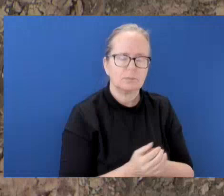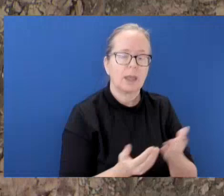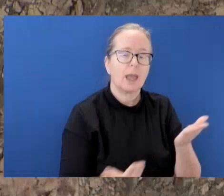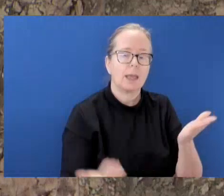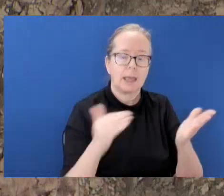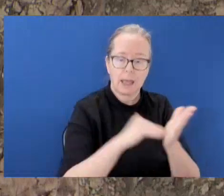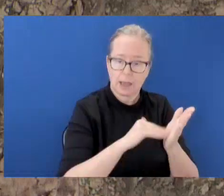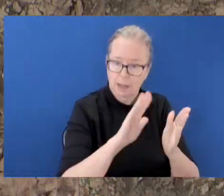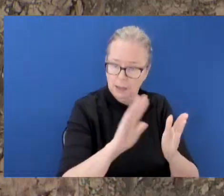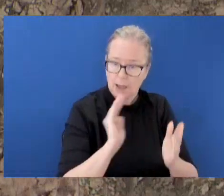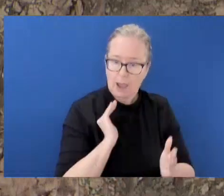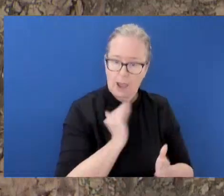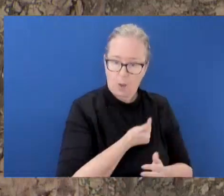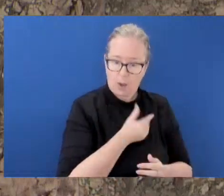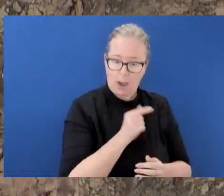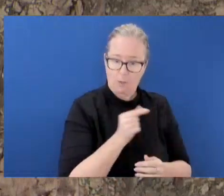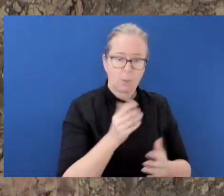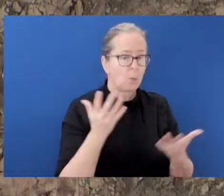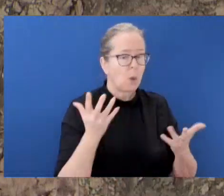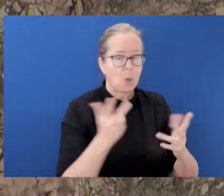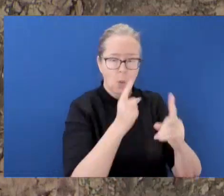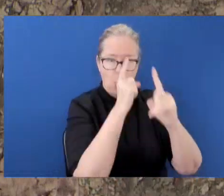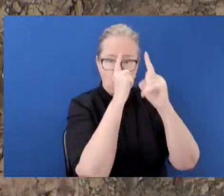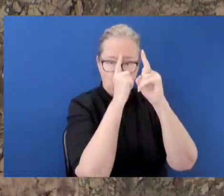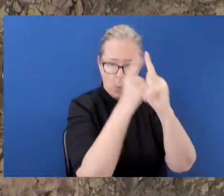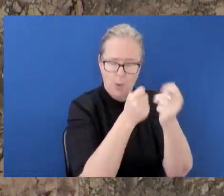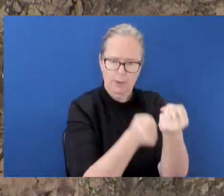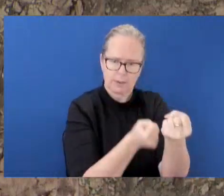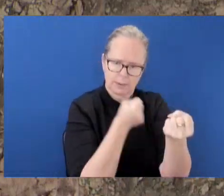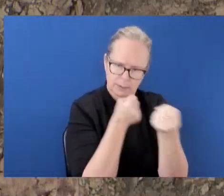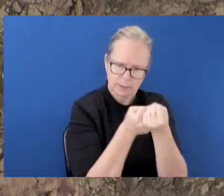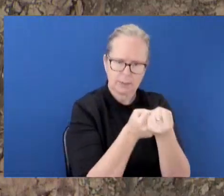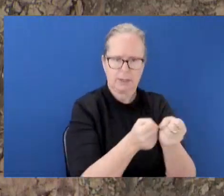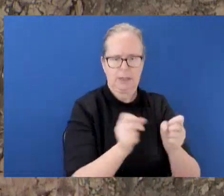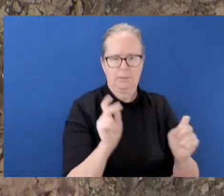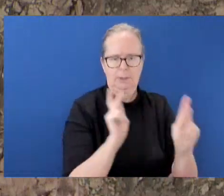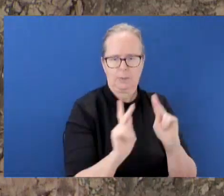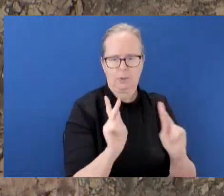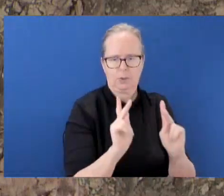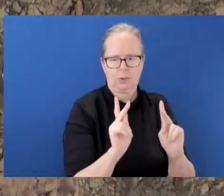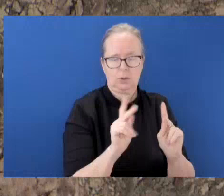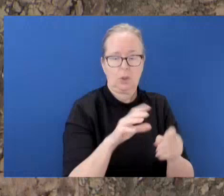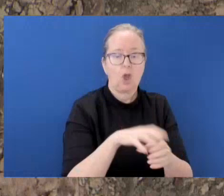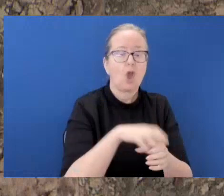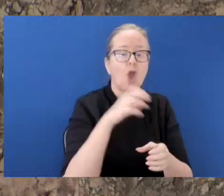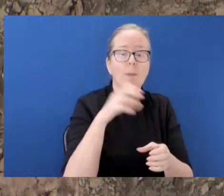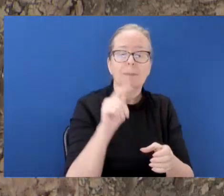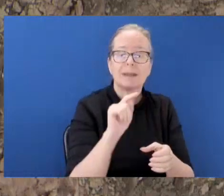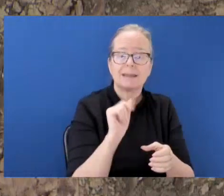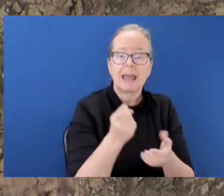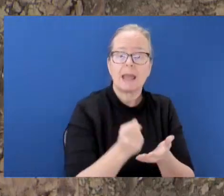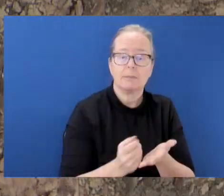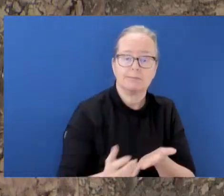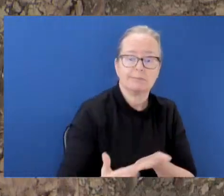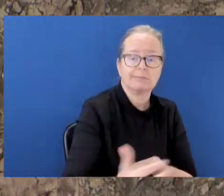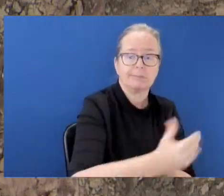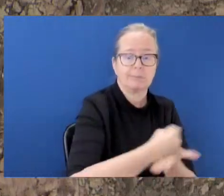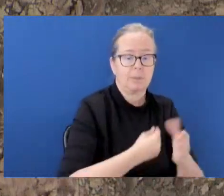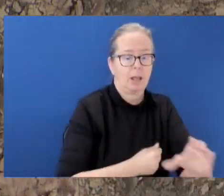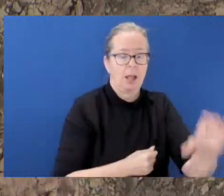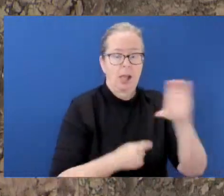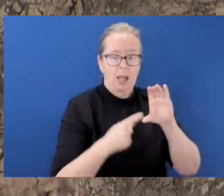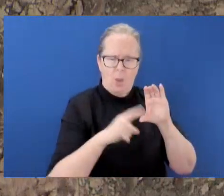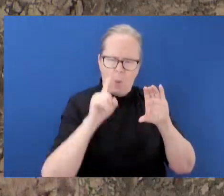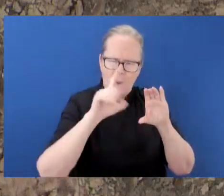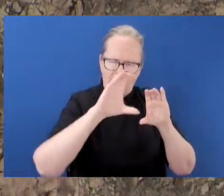why, as explained, the increase in carbon tax will go right back to people, 100% of that, back into people's pockets with the Climate Action Tax